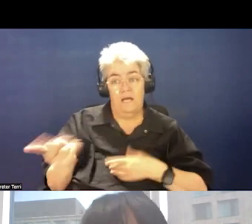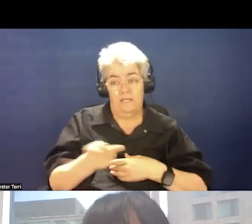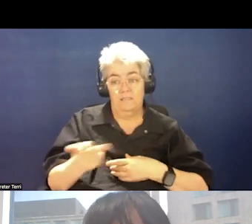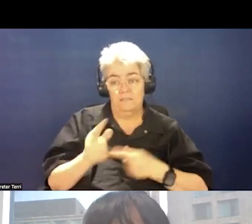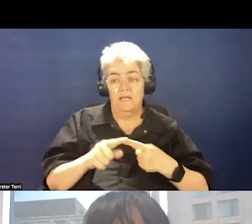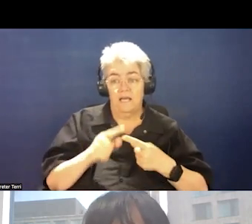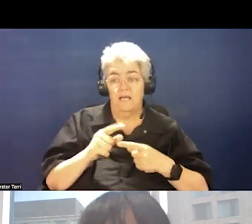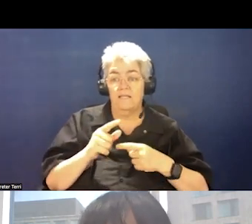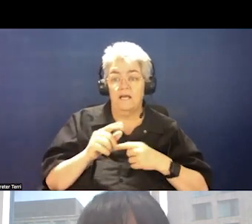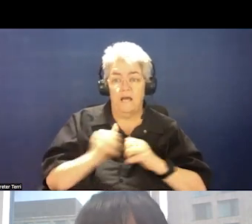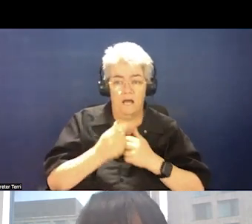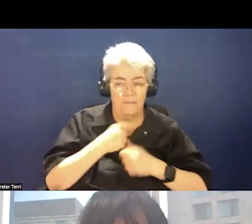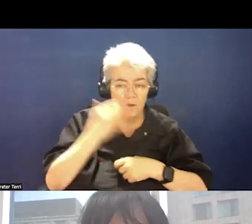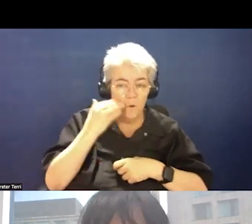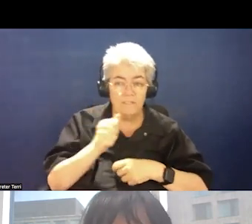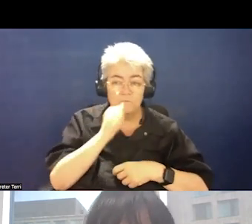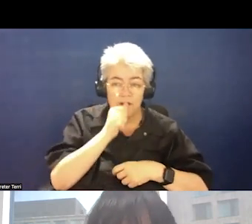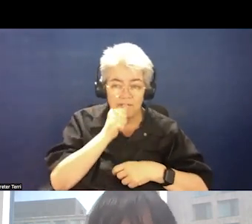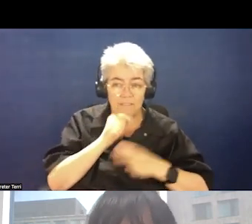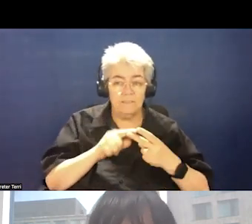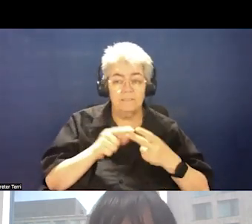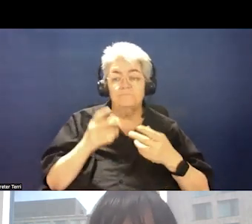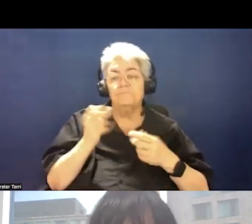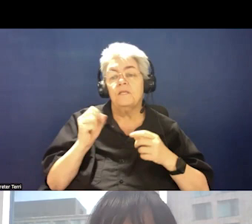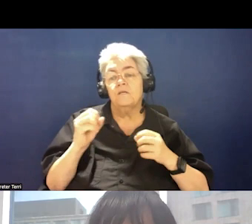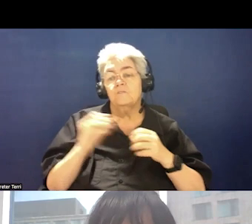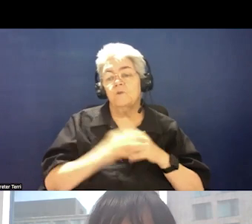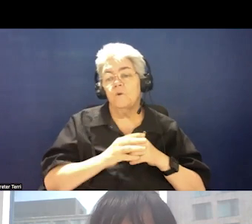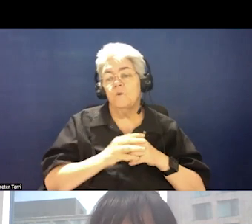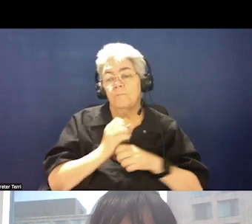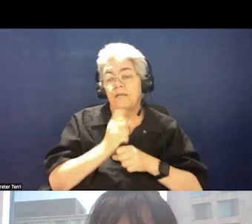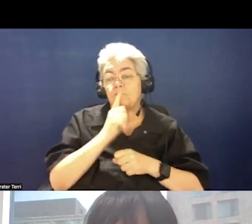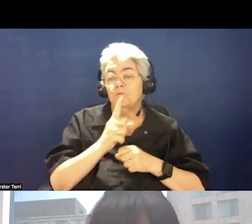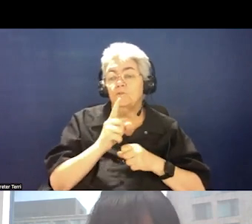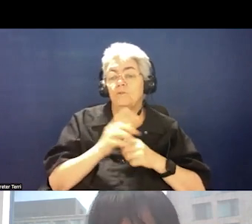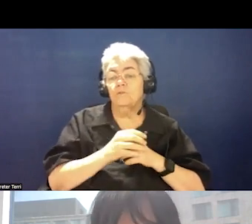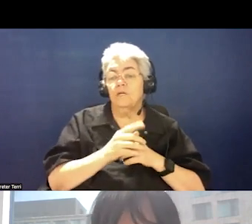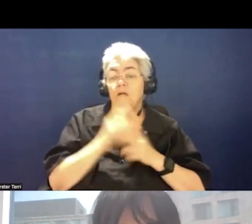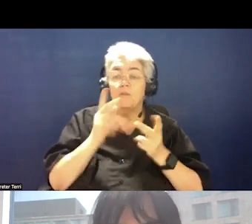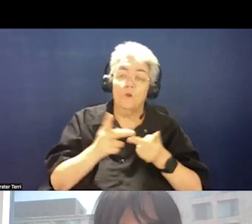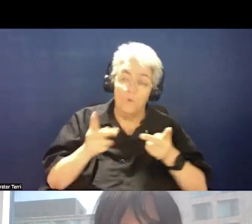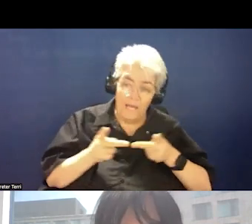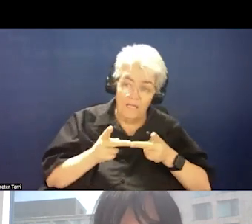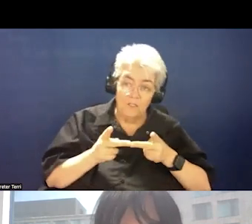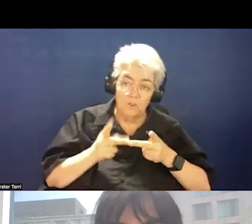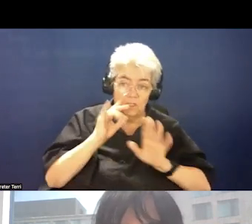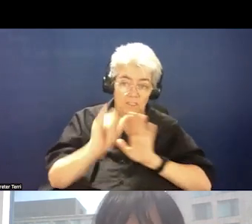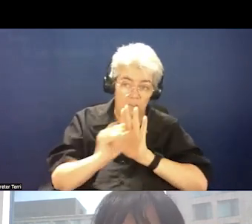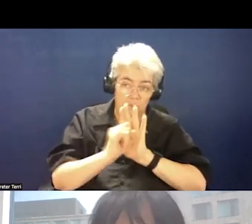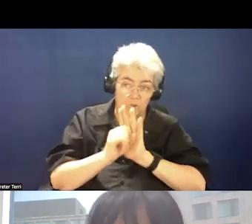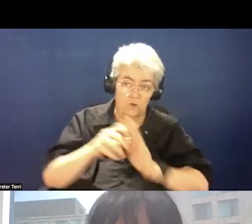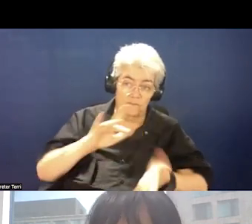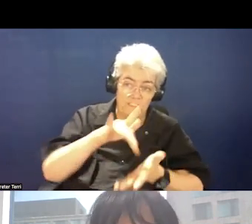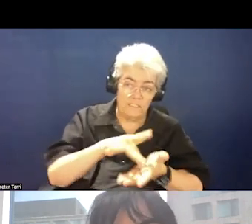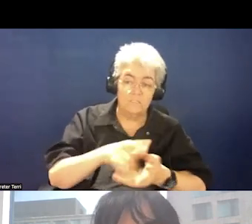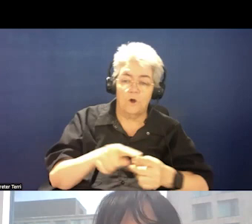is the privacy and anonymity. So making sure that the location services are as sustained